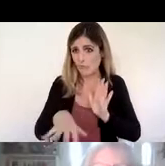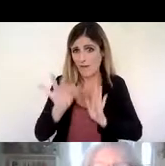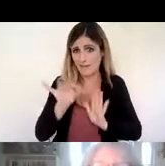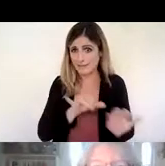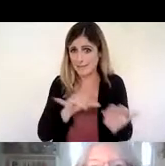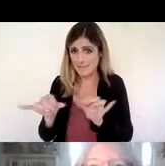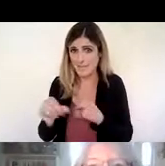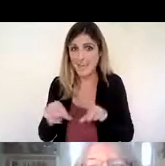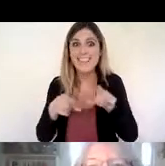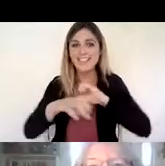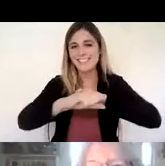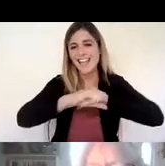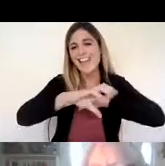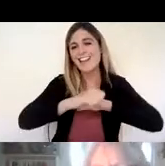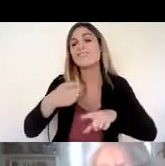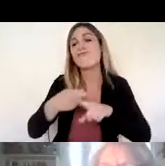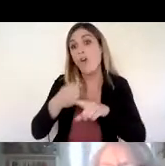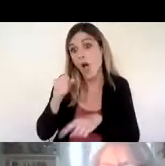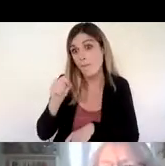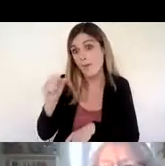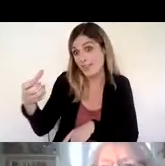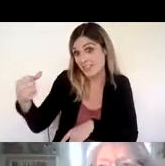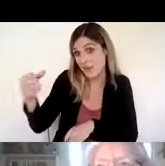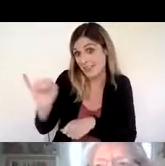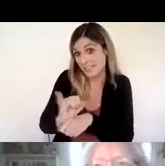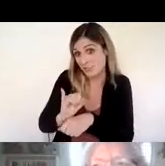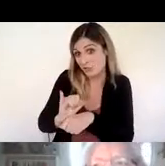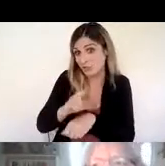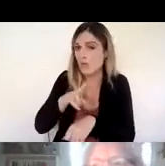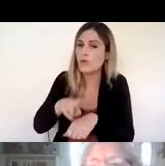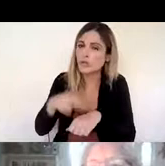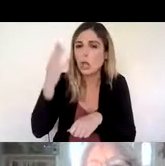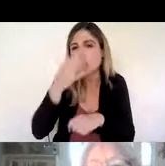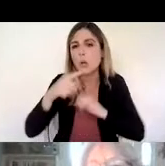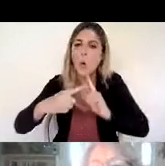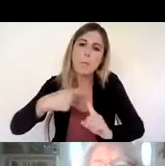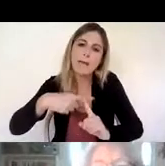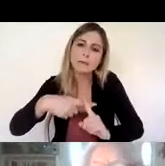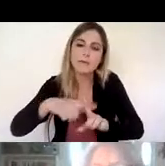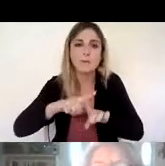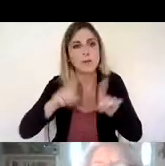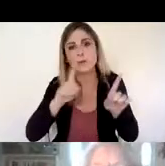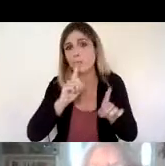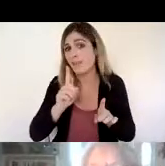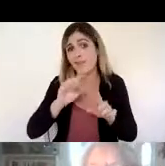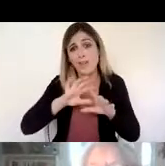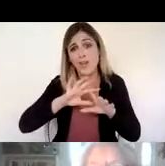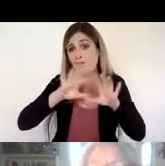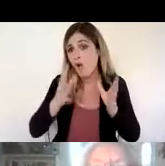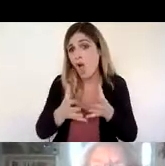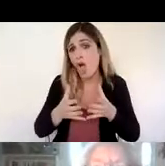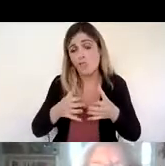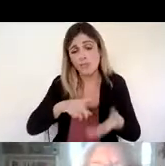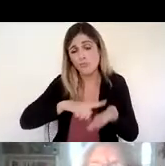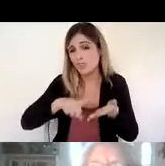it's very positive about the effect of dairy on bone health. But the fact of the matter is that overall, the research is very conflicting and